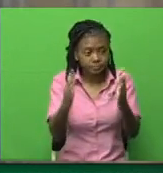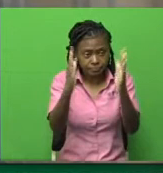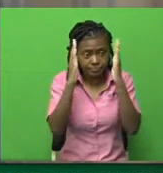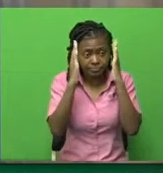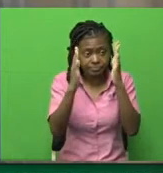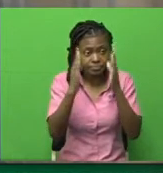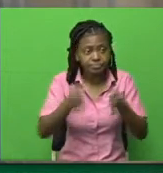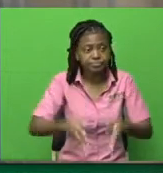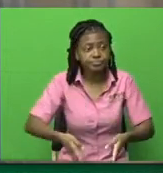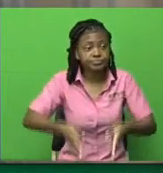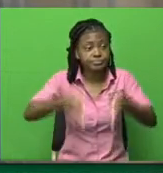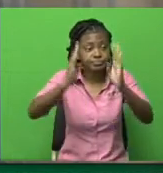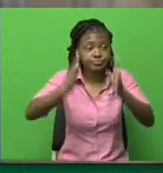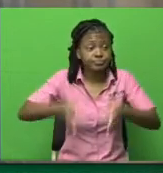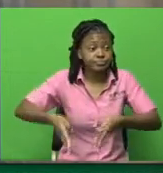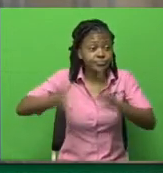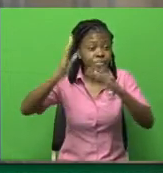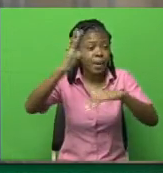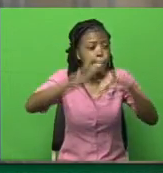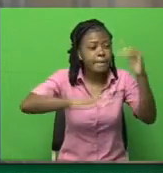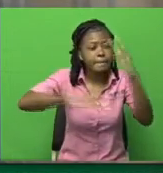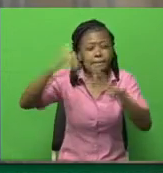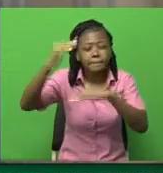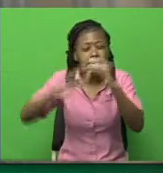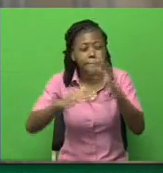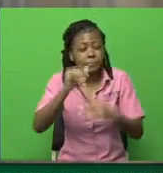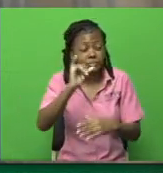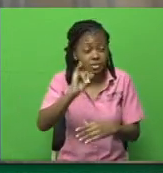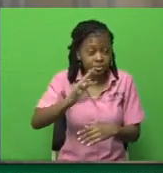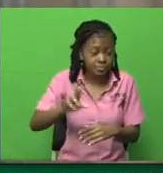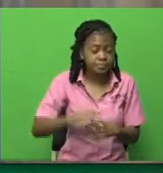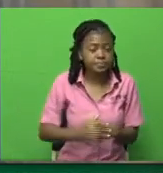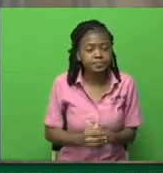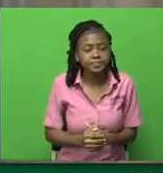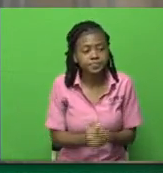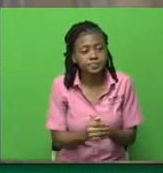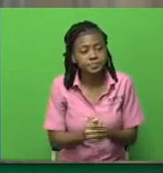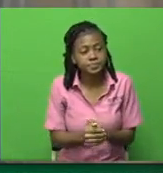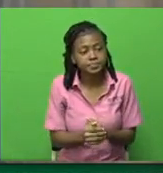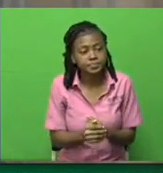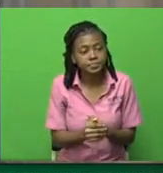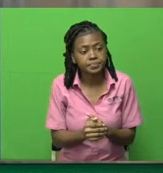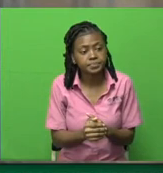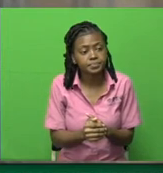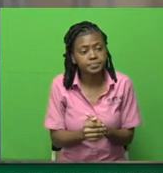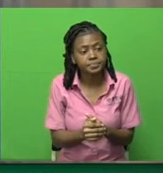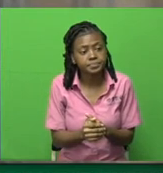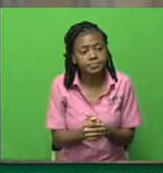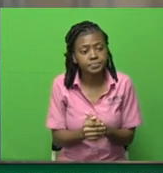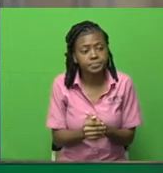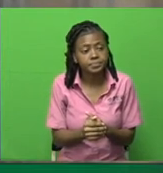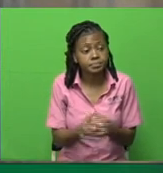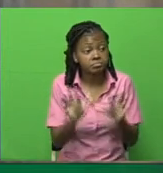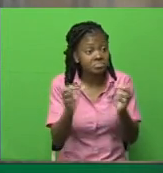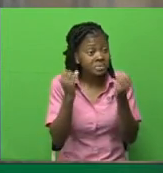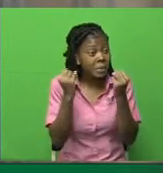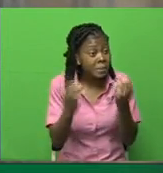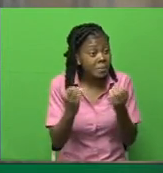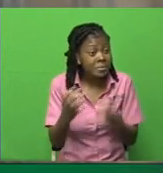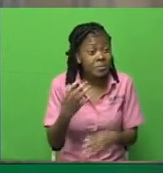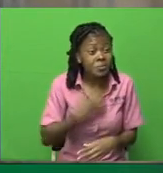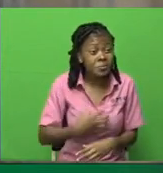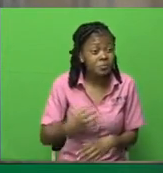our budget consultations this was an error that was most bemoan and complained and lamented about that